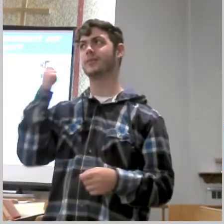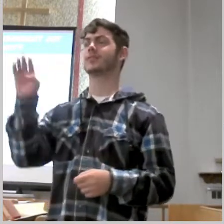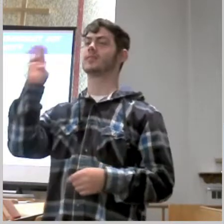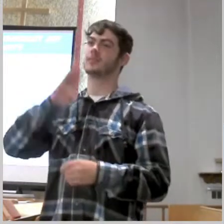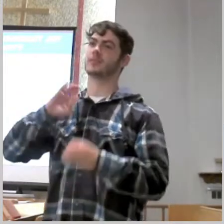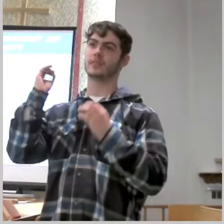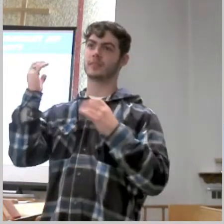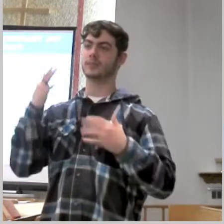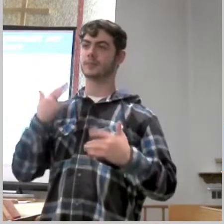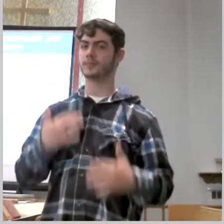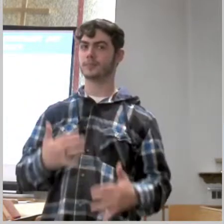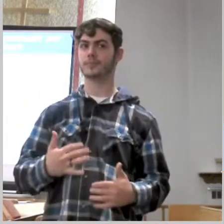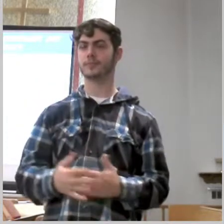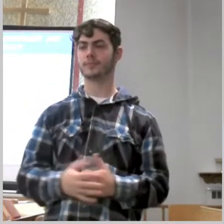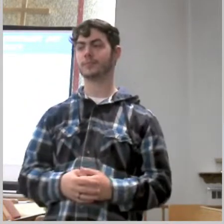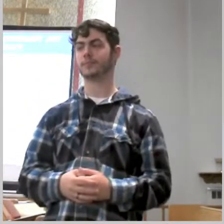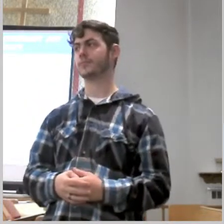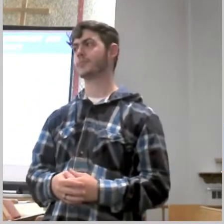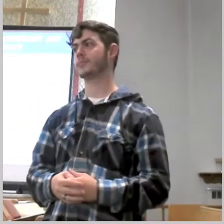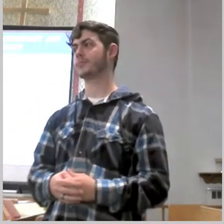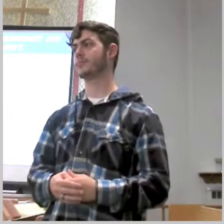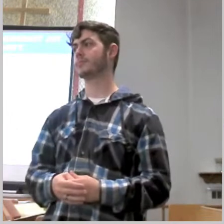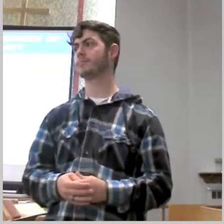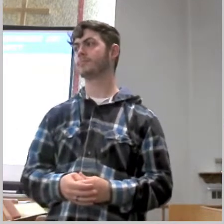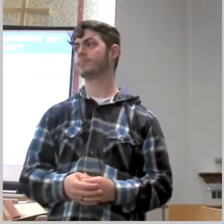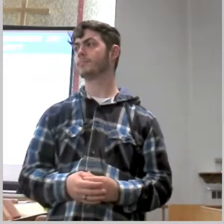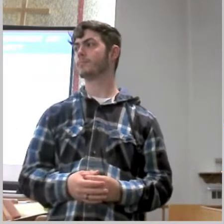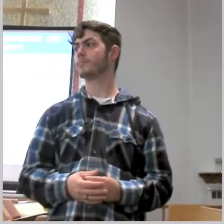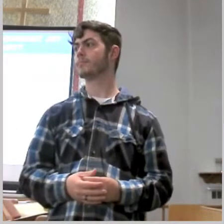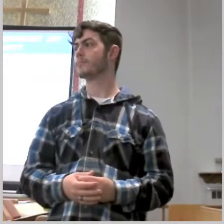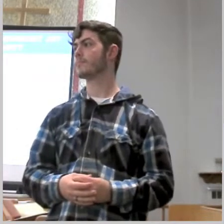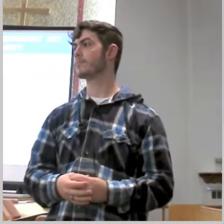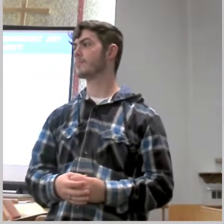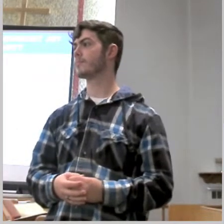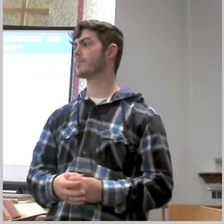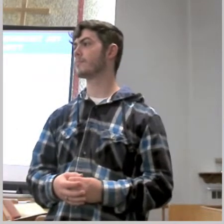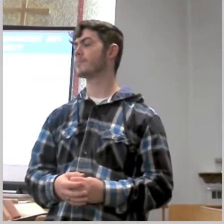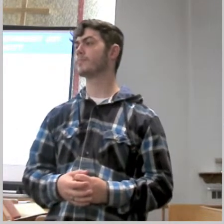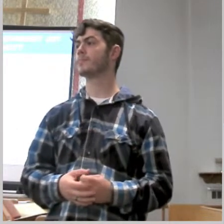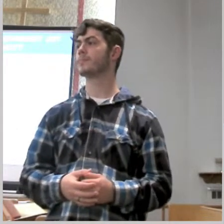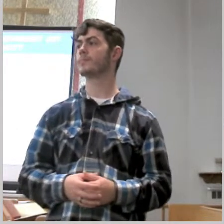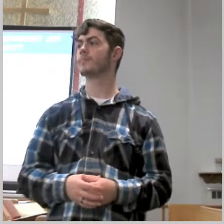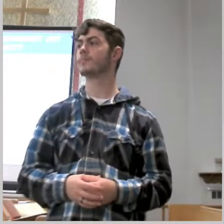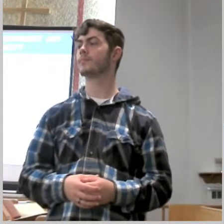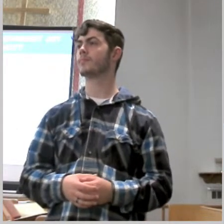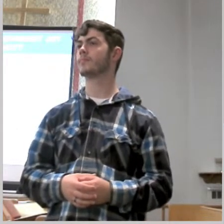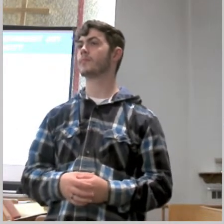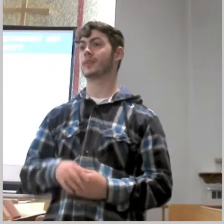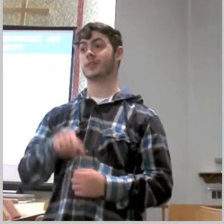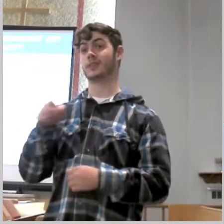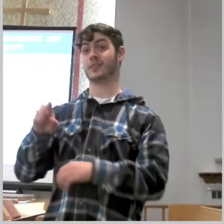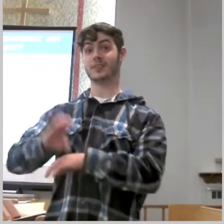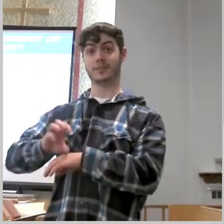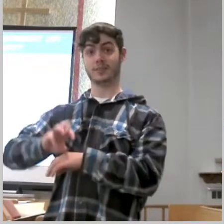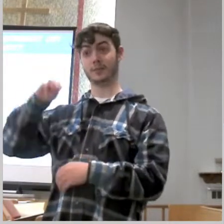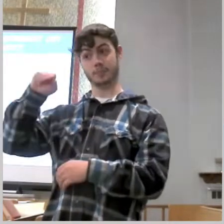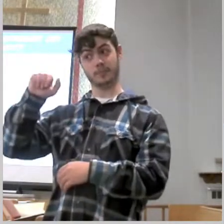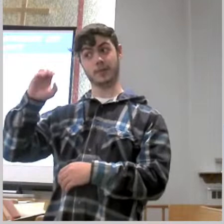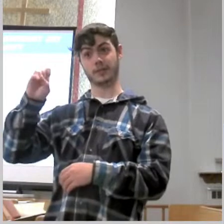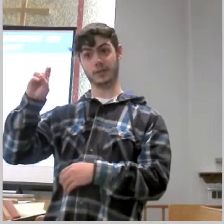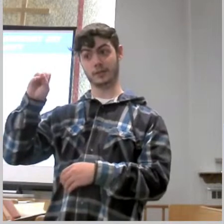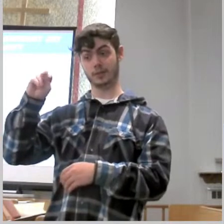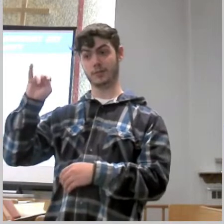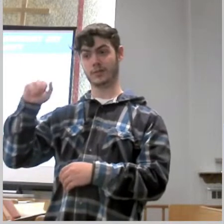God. This show of grace by the Macedonian churches has influenced all the churches around them to give